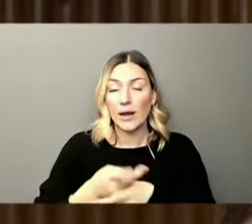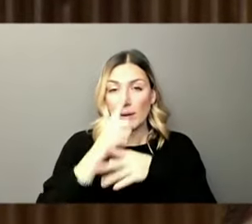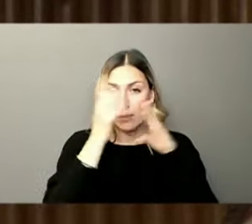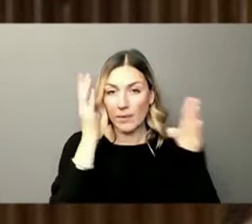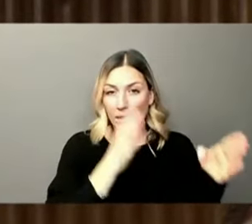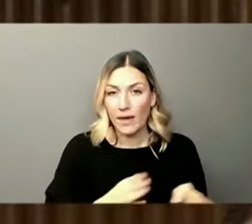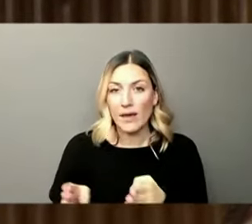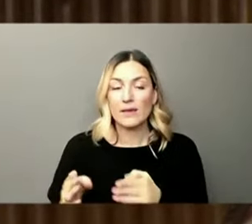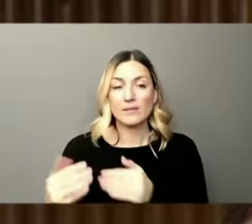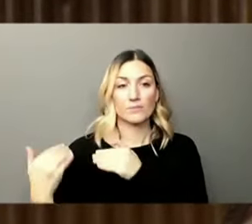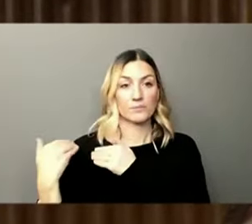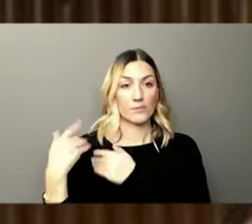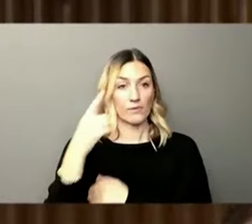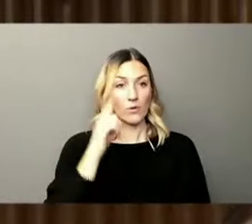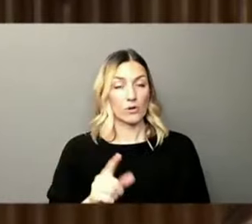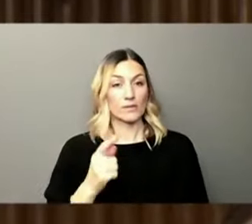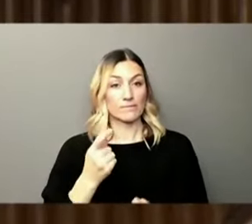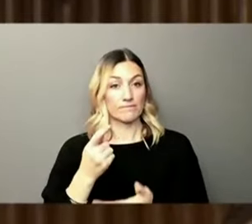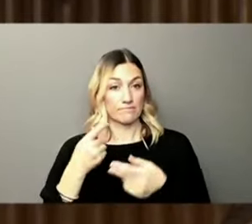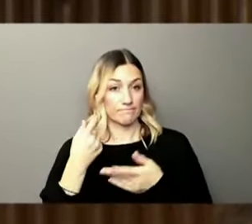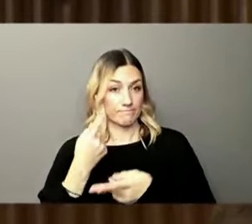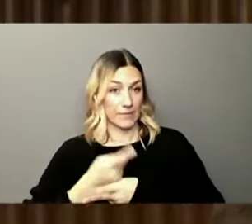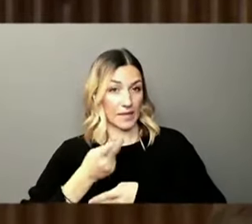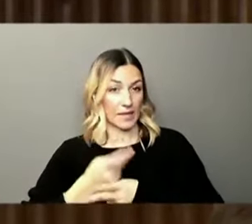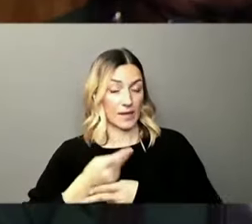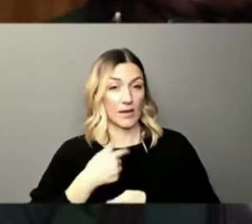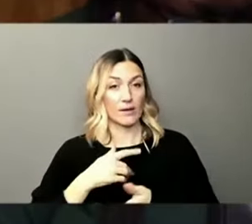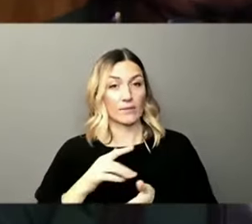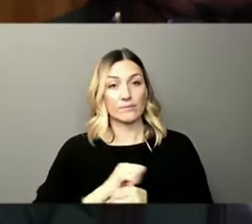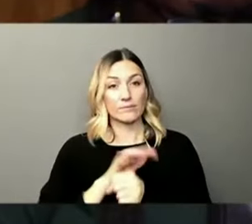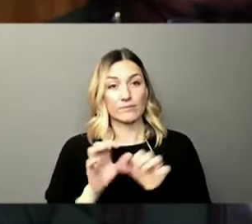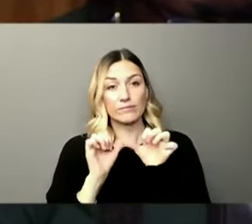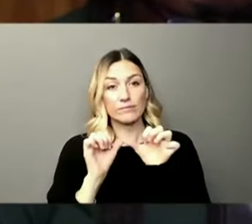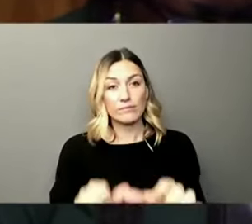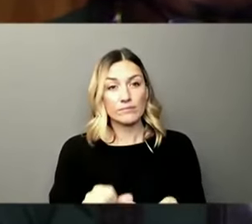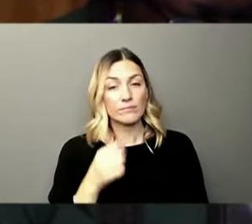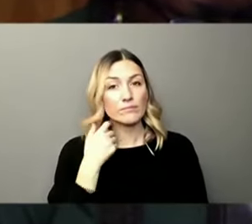COVID adequately. Okay, very helpful. Either of you want to comment?